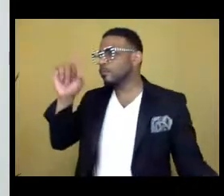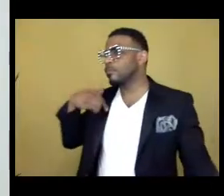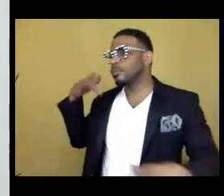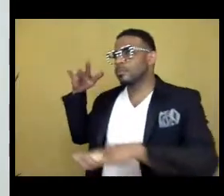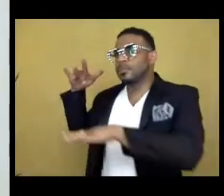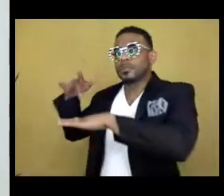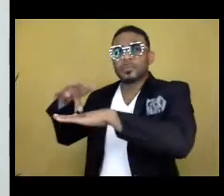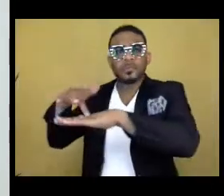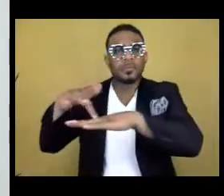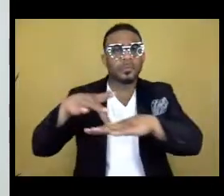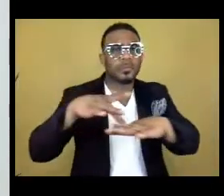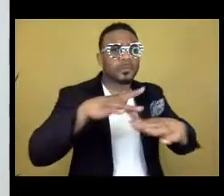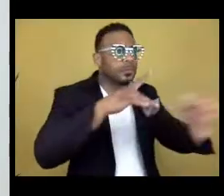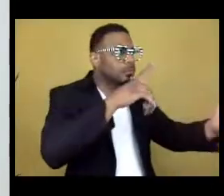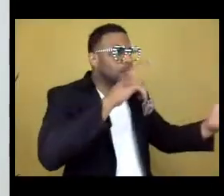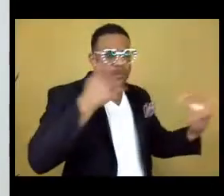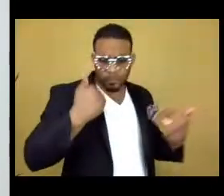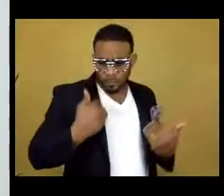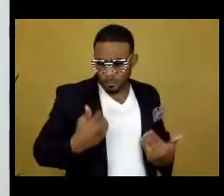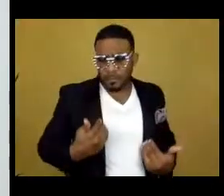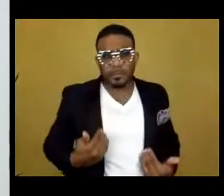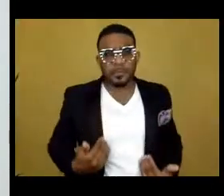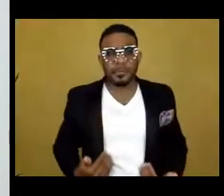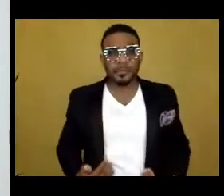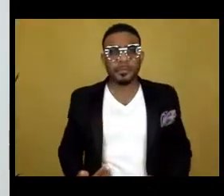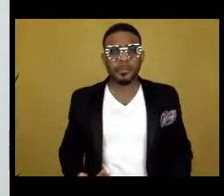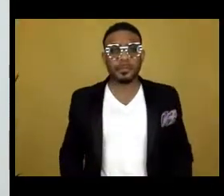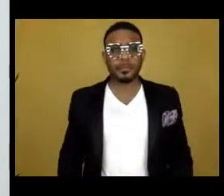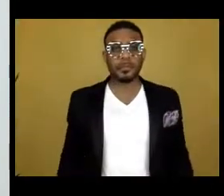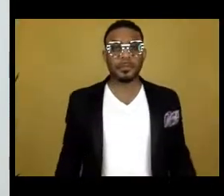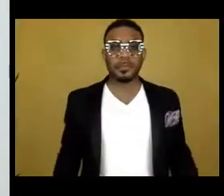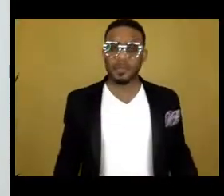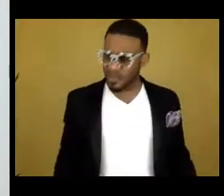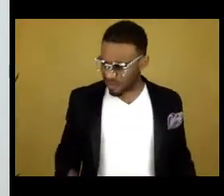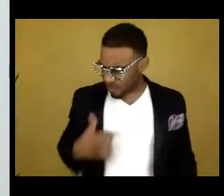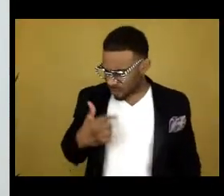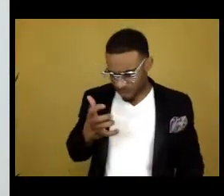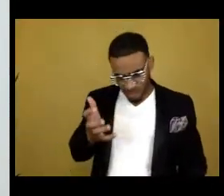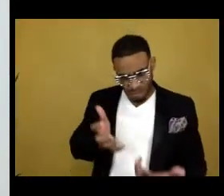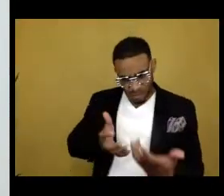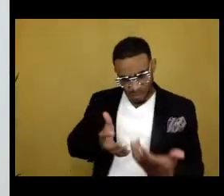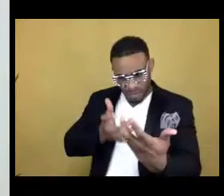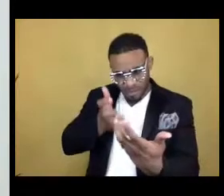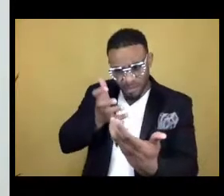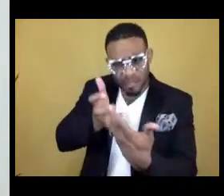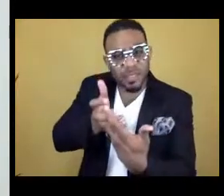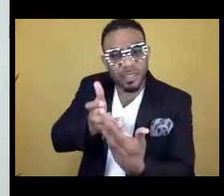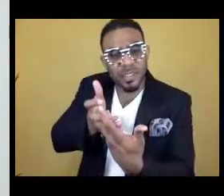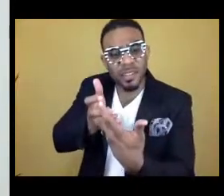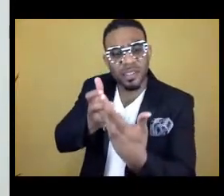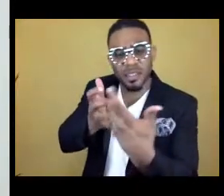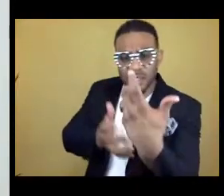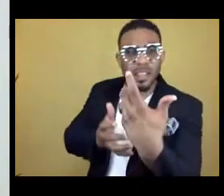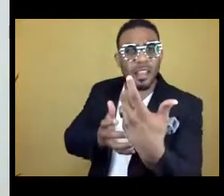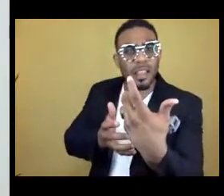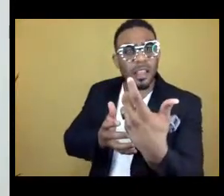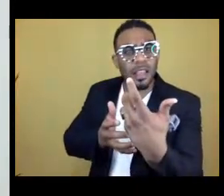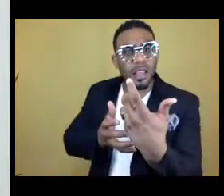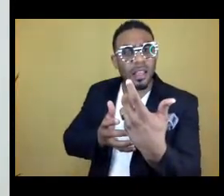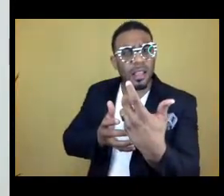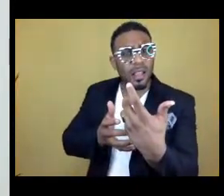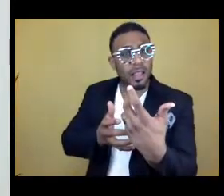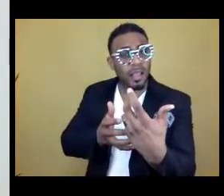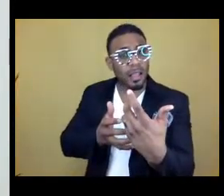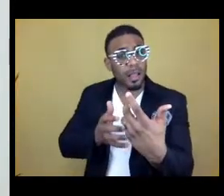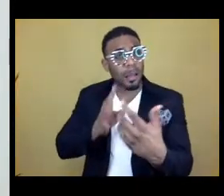been, who I am, do I fit in?